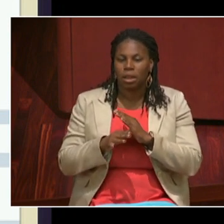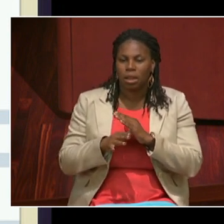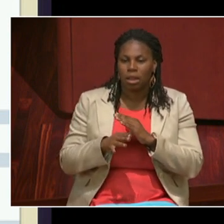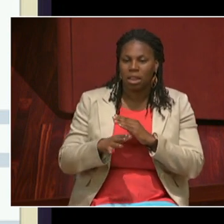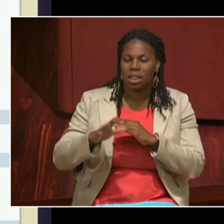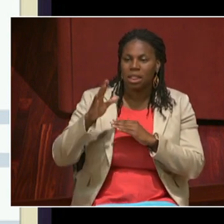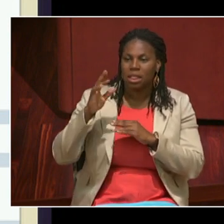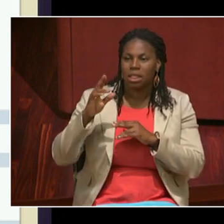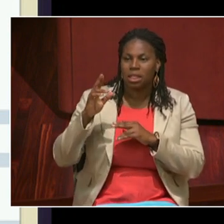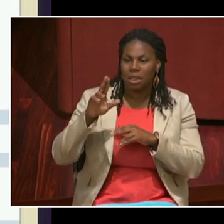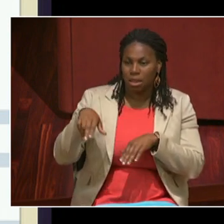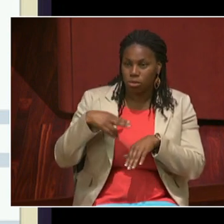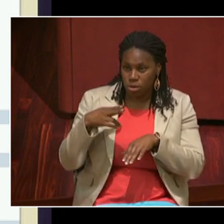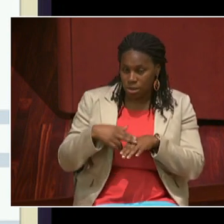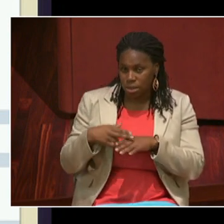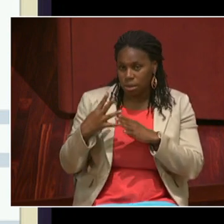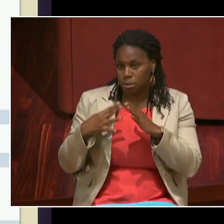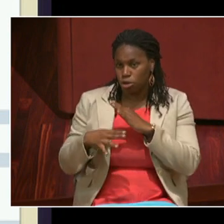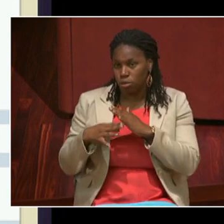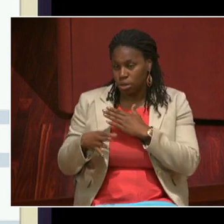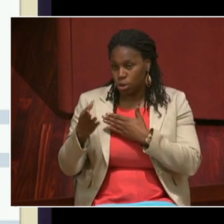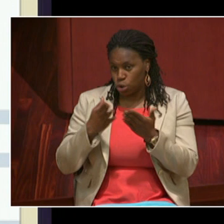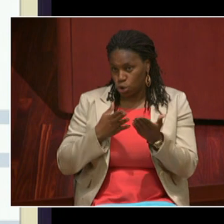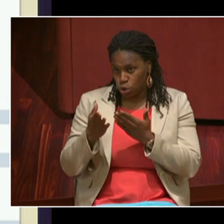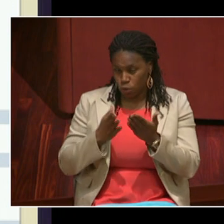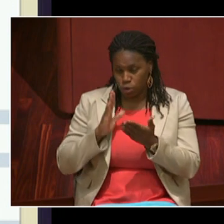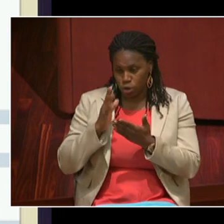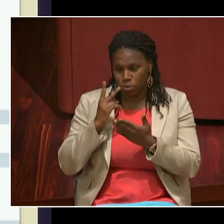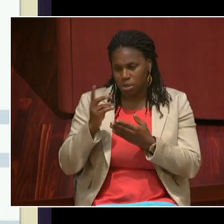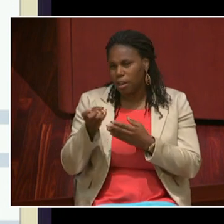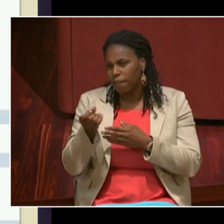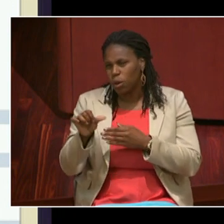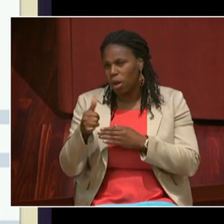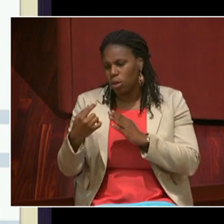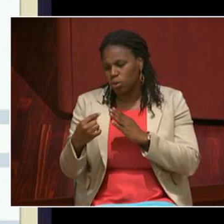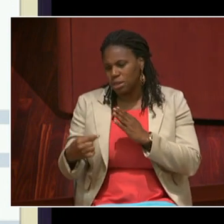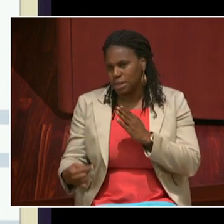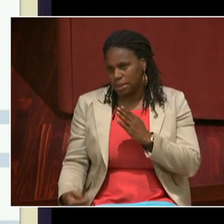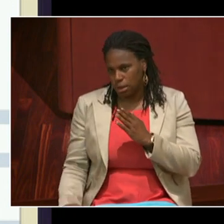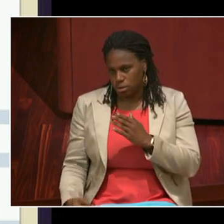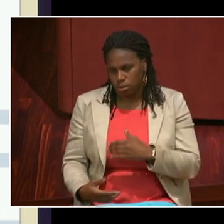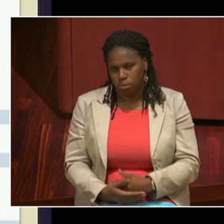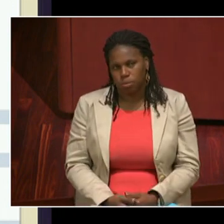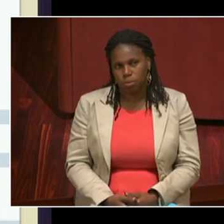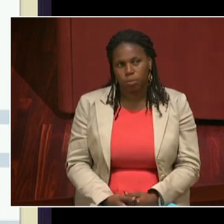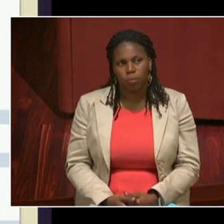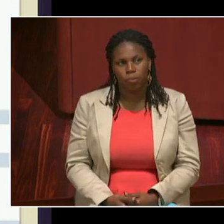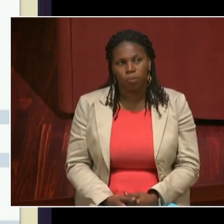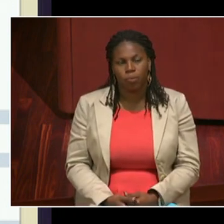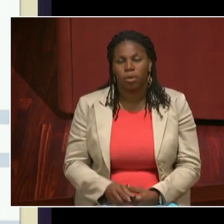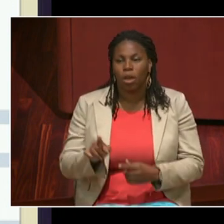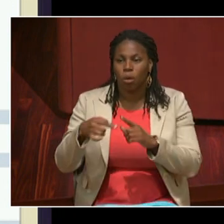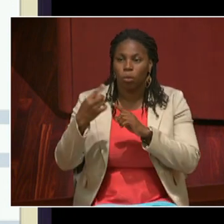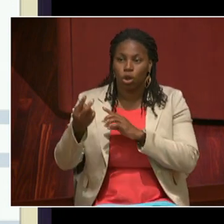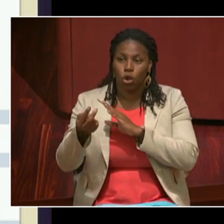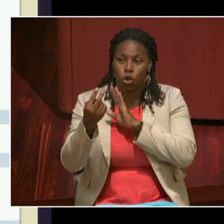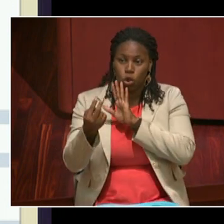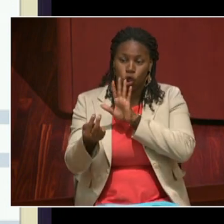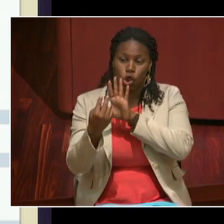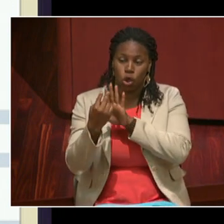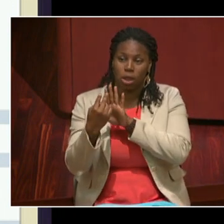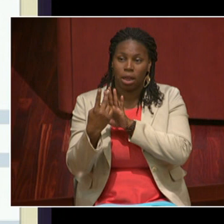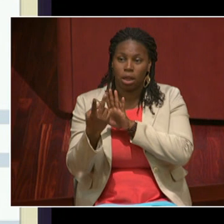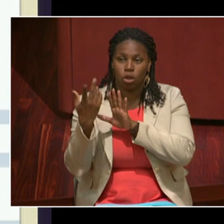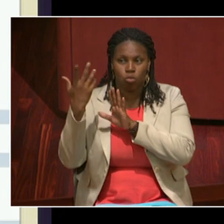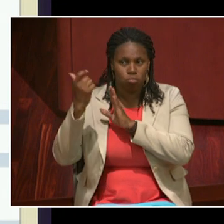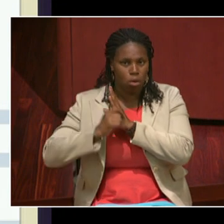and Naturalization Service, and then a few other details. When you're looking at it, automatically you